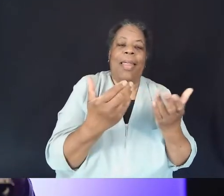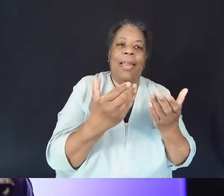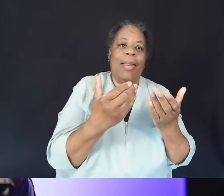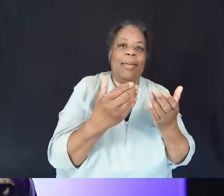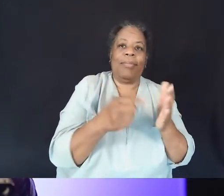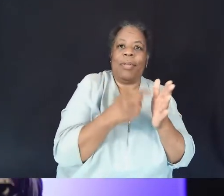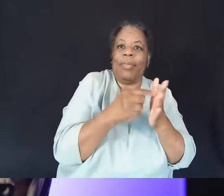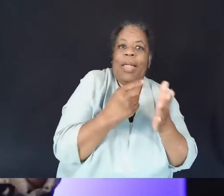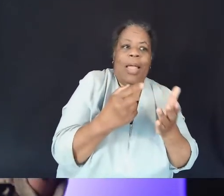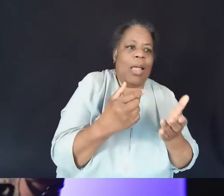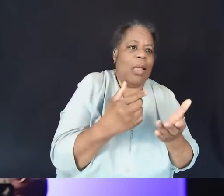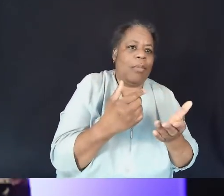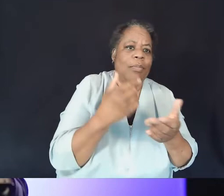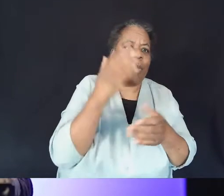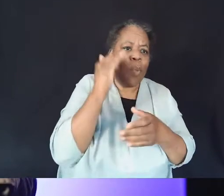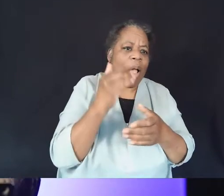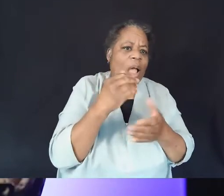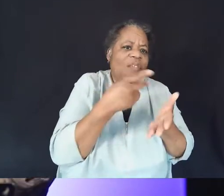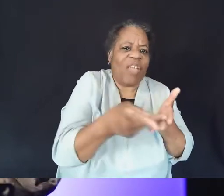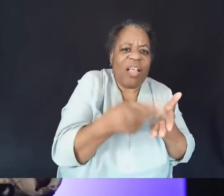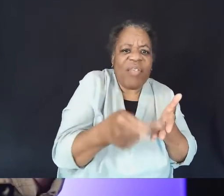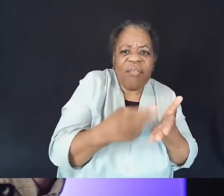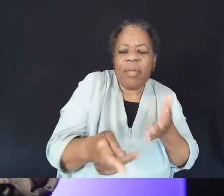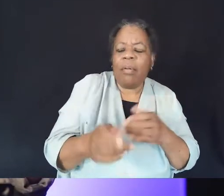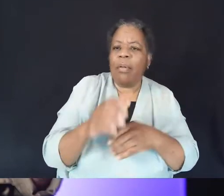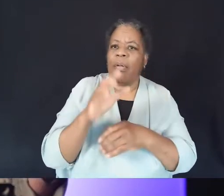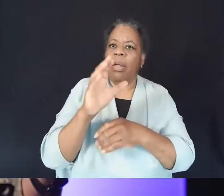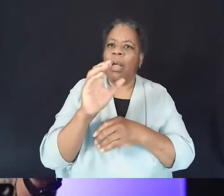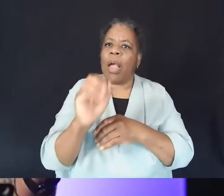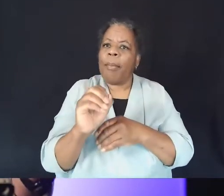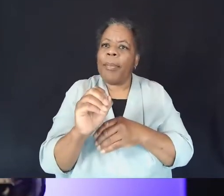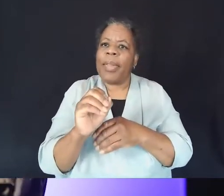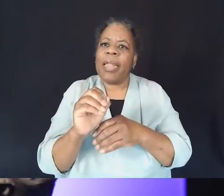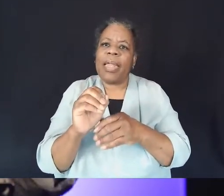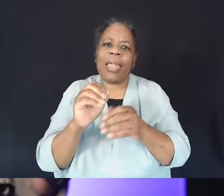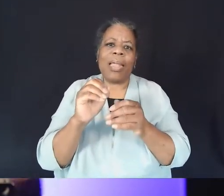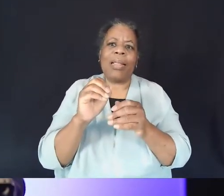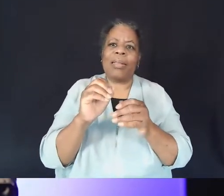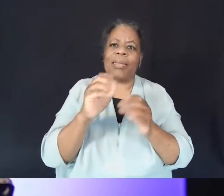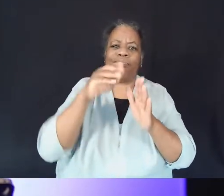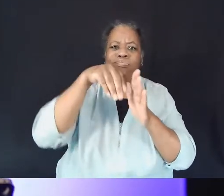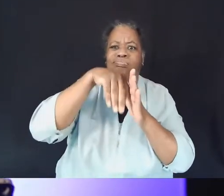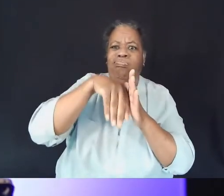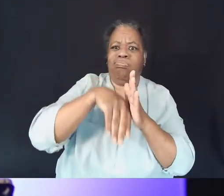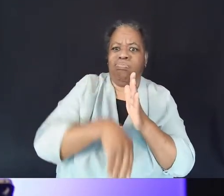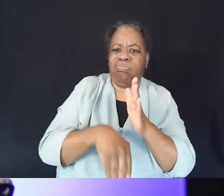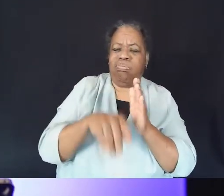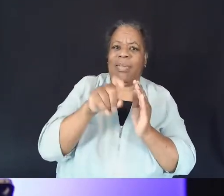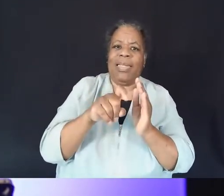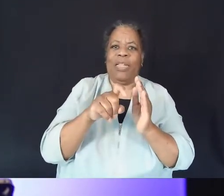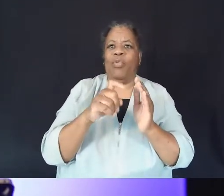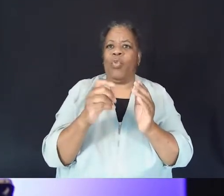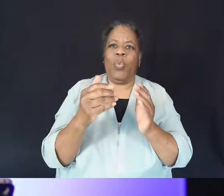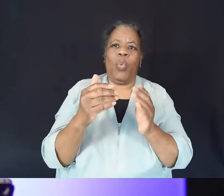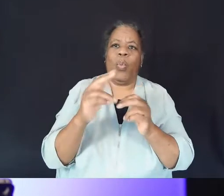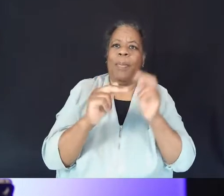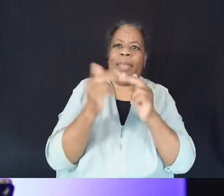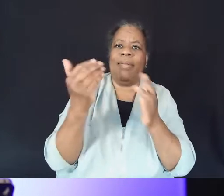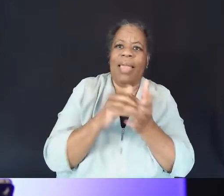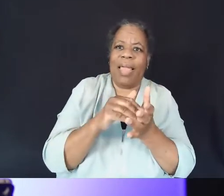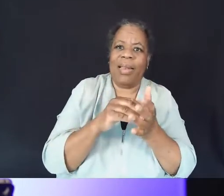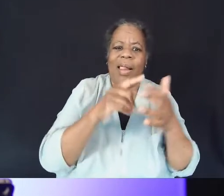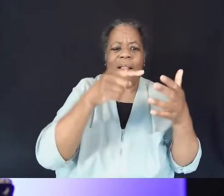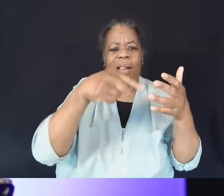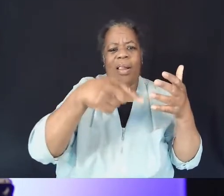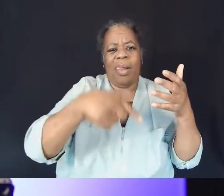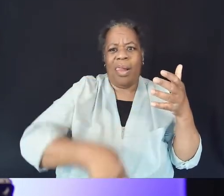failing. Companies have had to rebuild following some sort of downturn, and on it goes. These days, we all